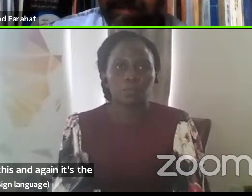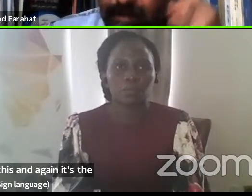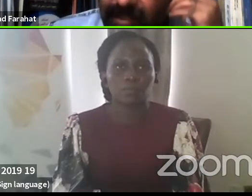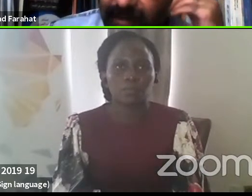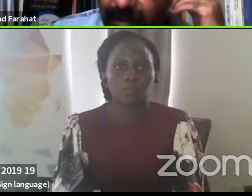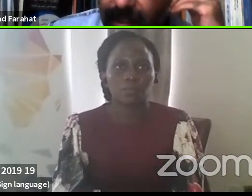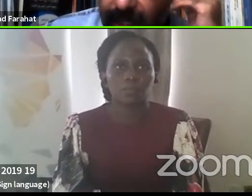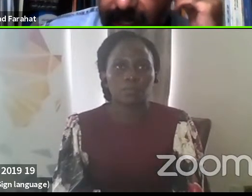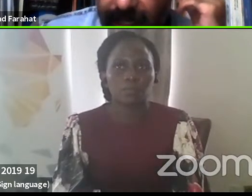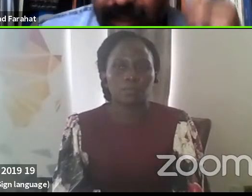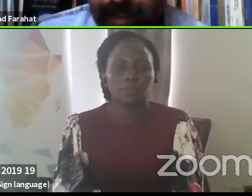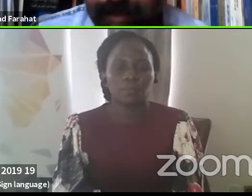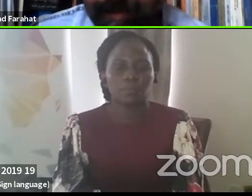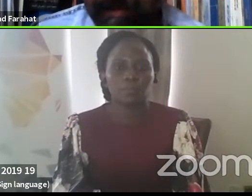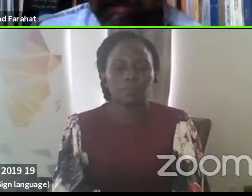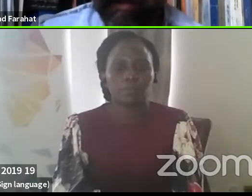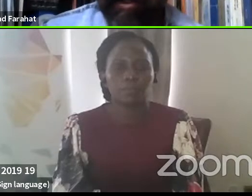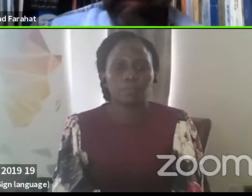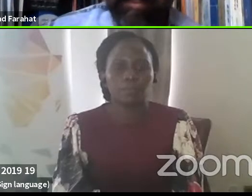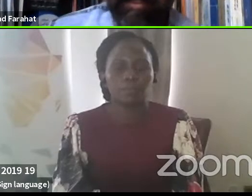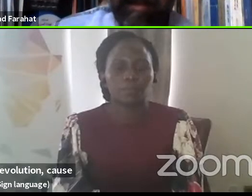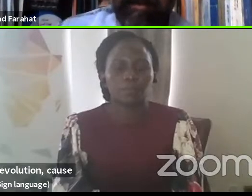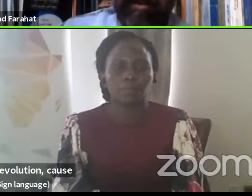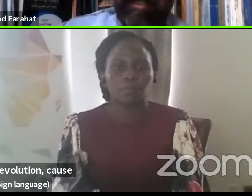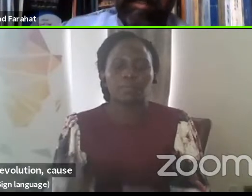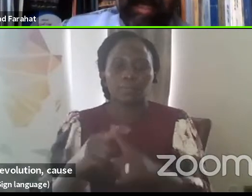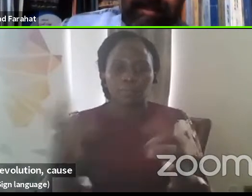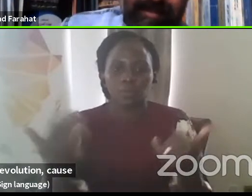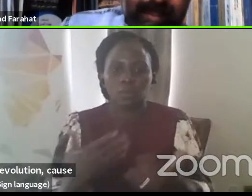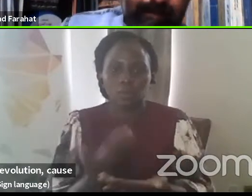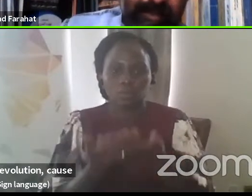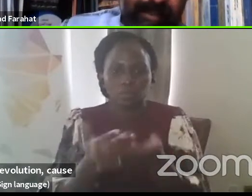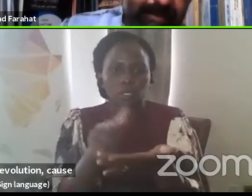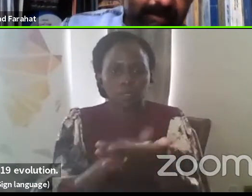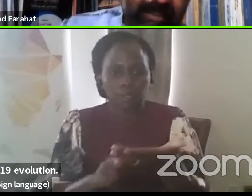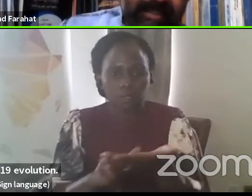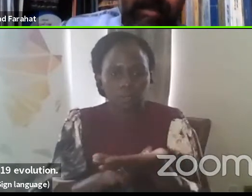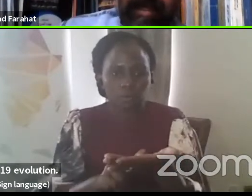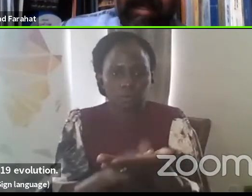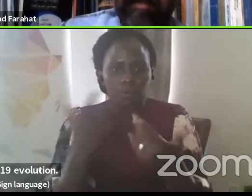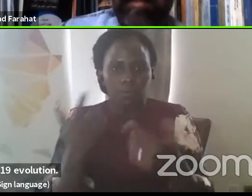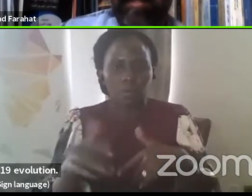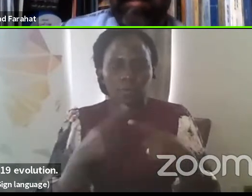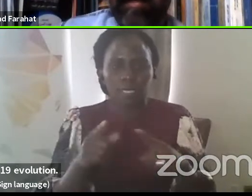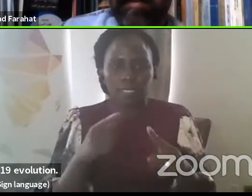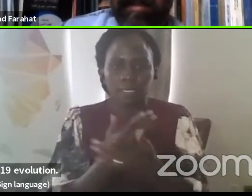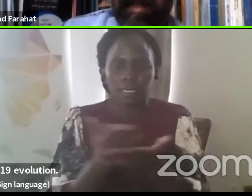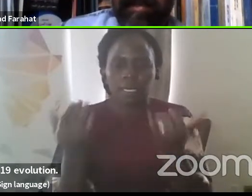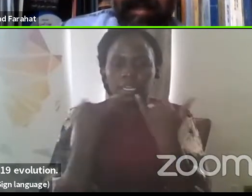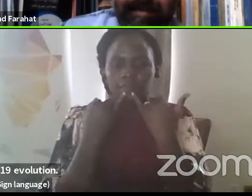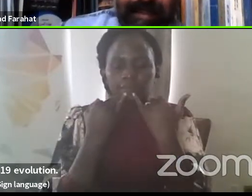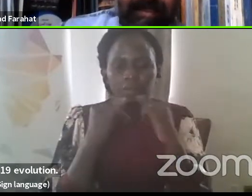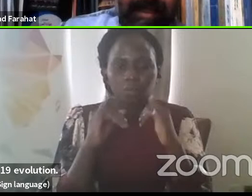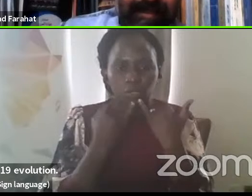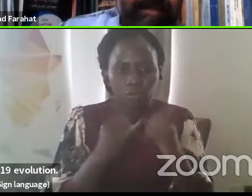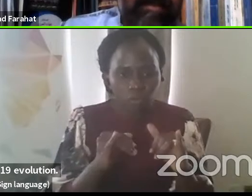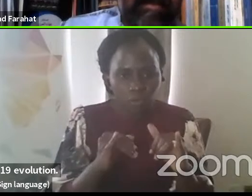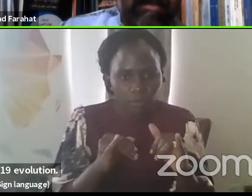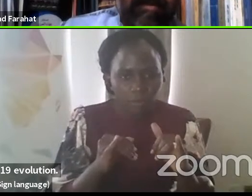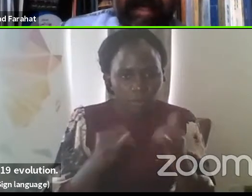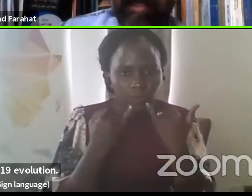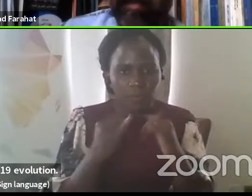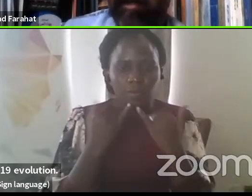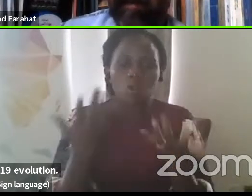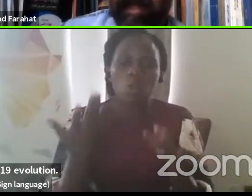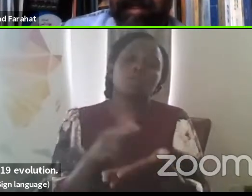2019 revolution. Because after the revolution and the political situation in Sudan, the Zain has cut the internet